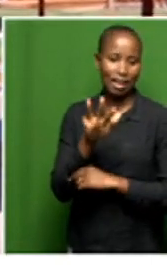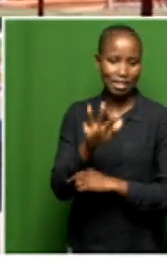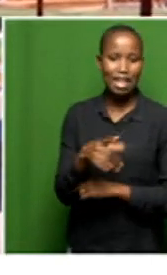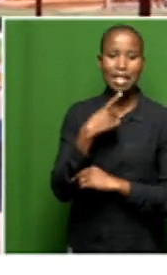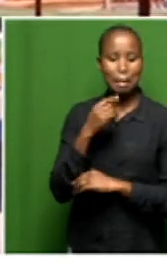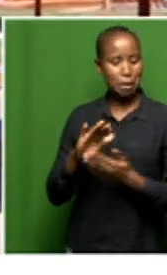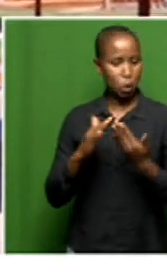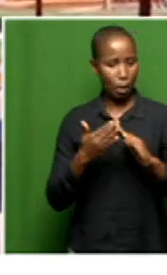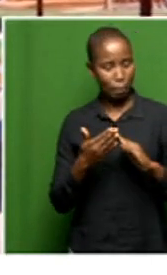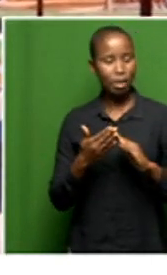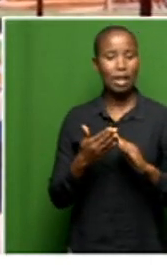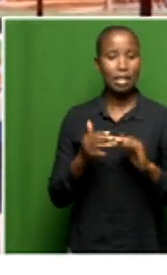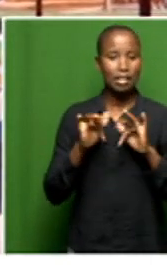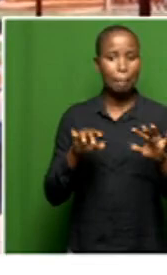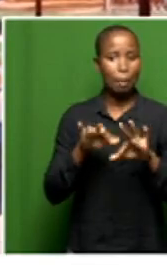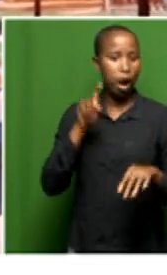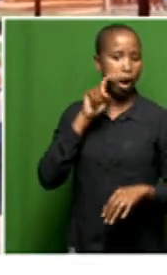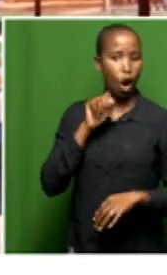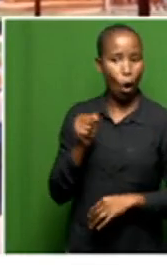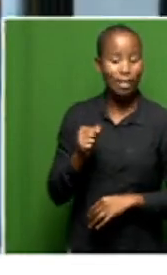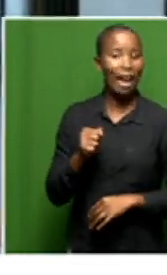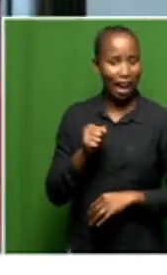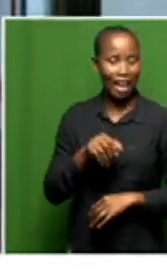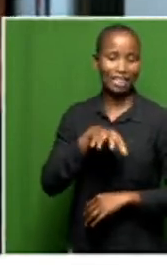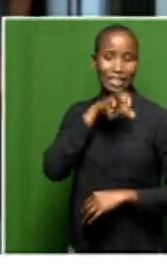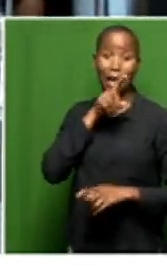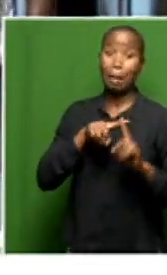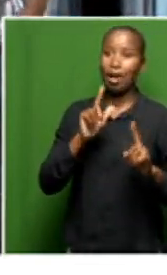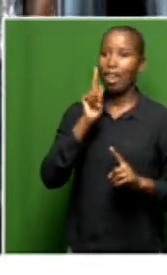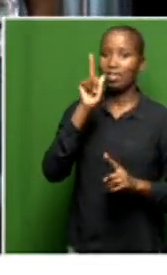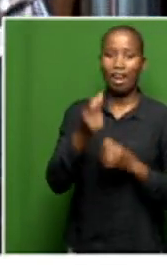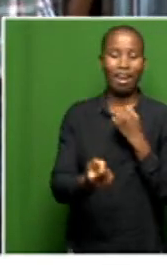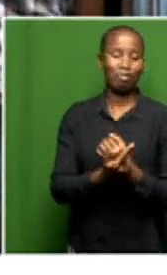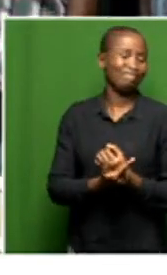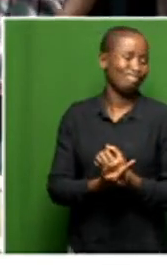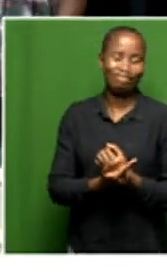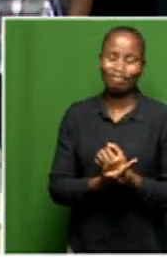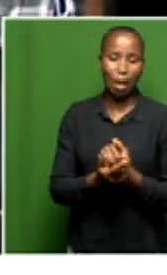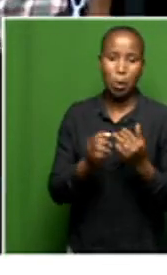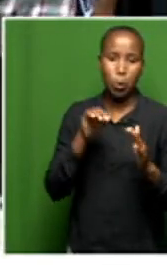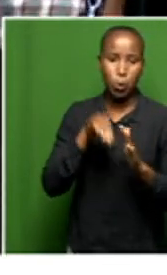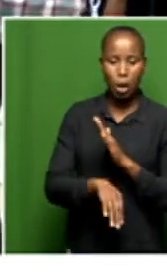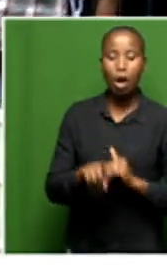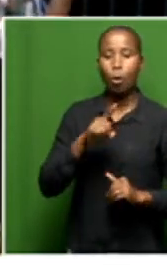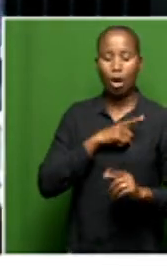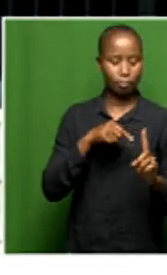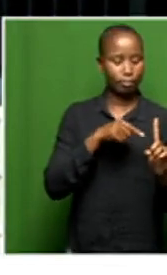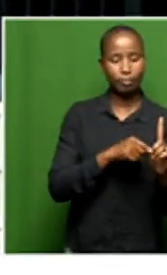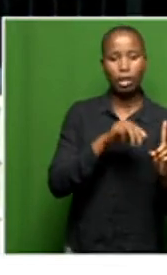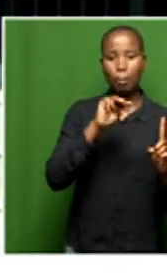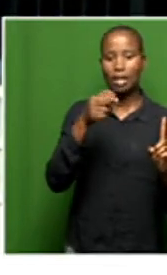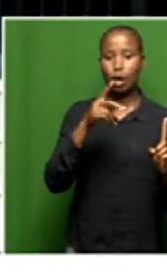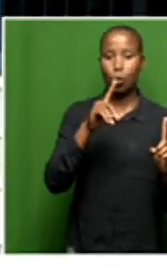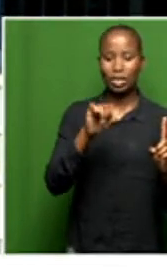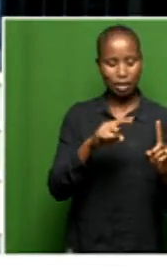and the elderly, but that didn't translate into anything positive. The admin clerk, Elbie Mohlakeng, was hired with 19